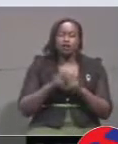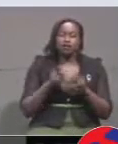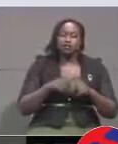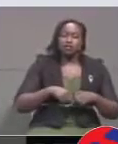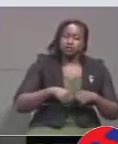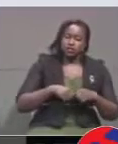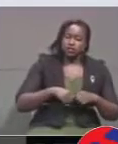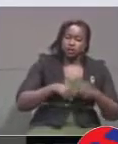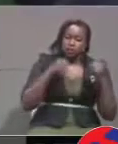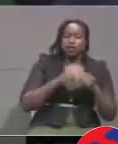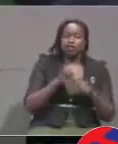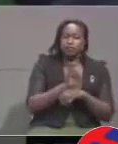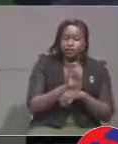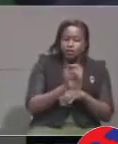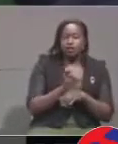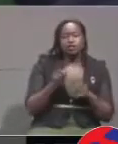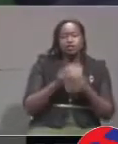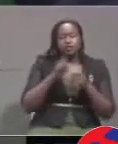can't